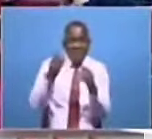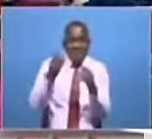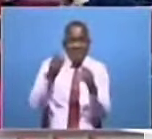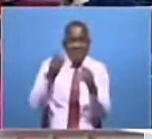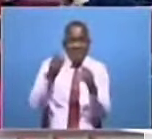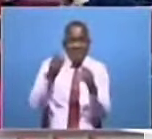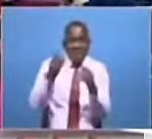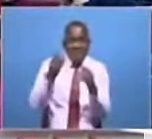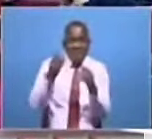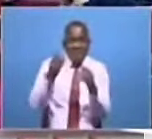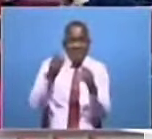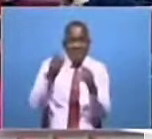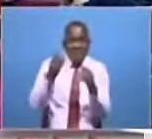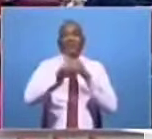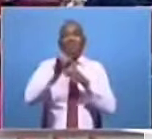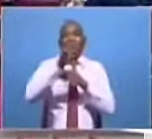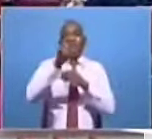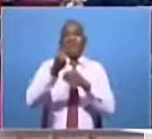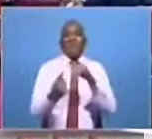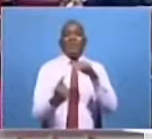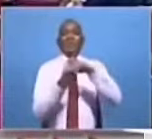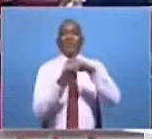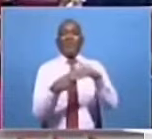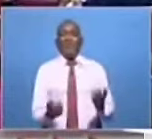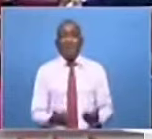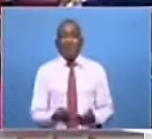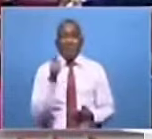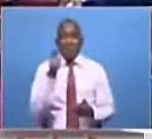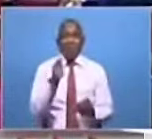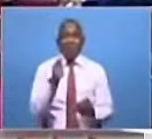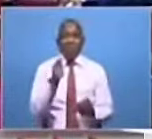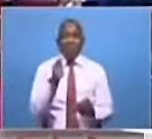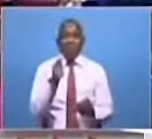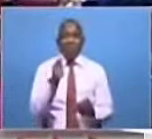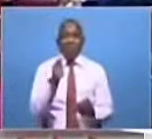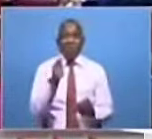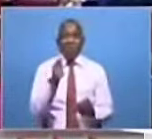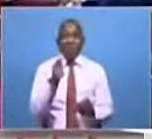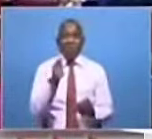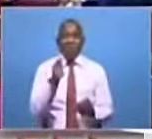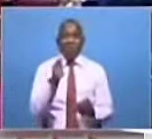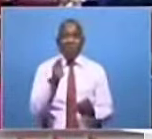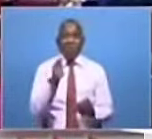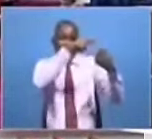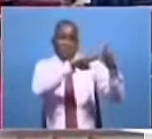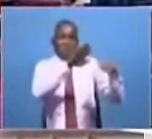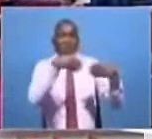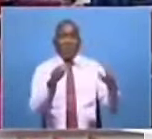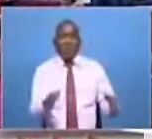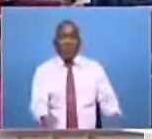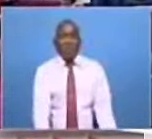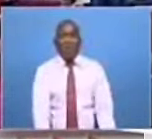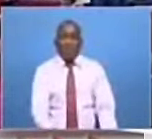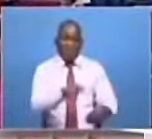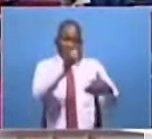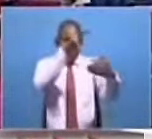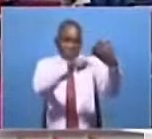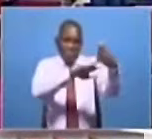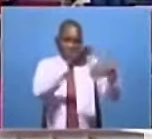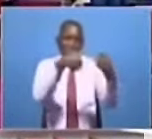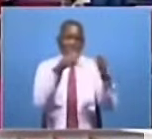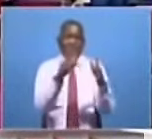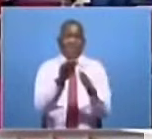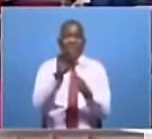arguments. That was when you relied on, because I've looked at the proceedings of